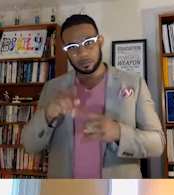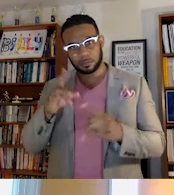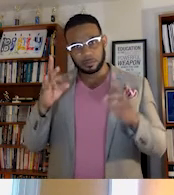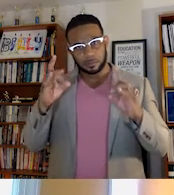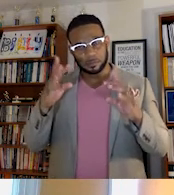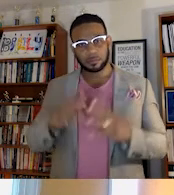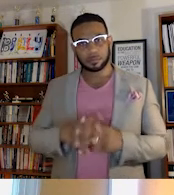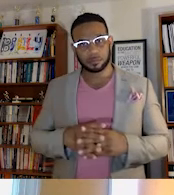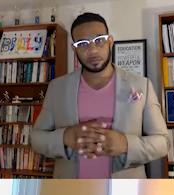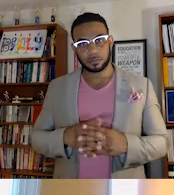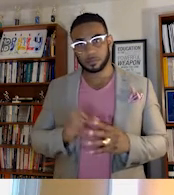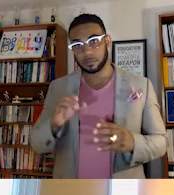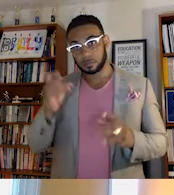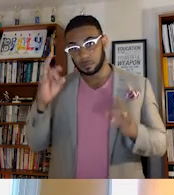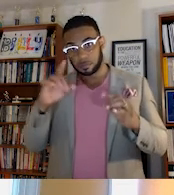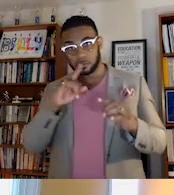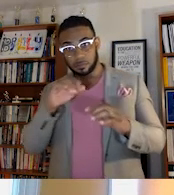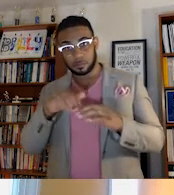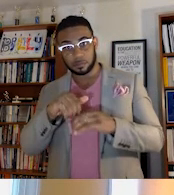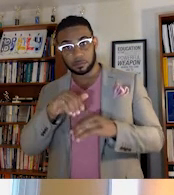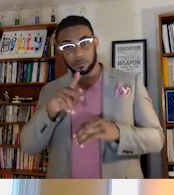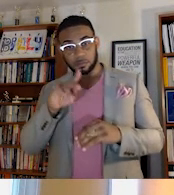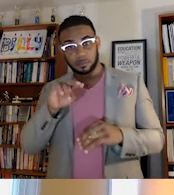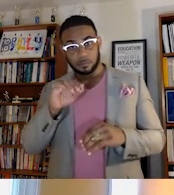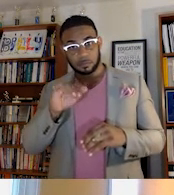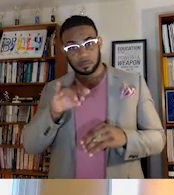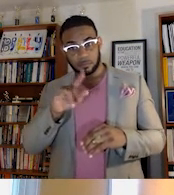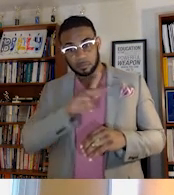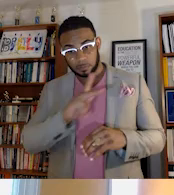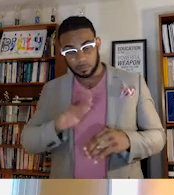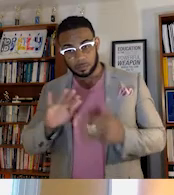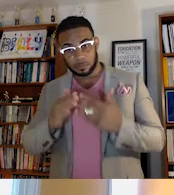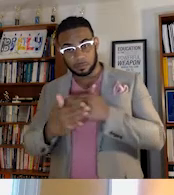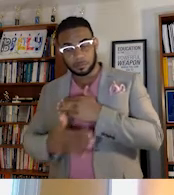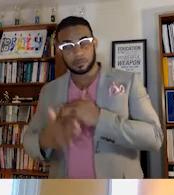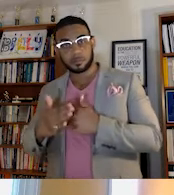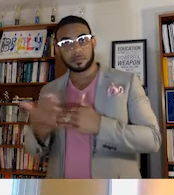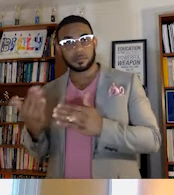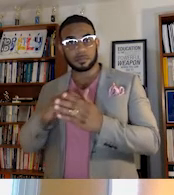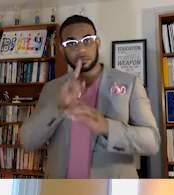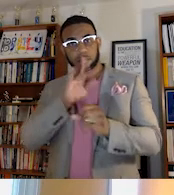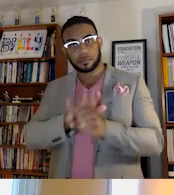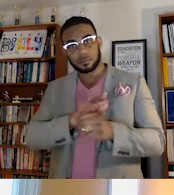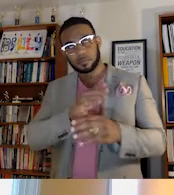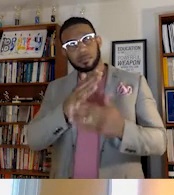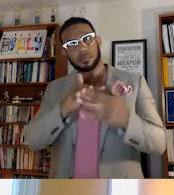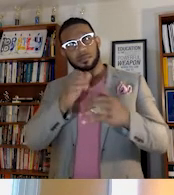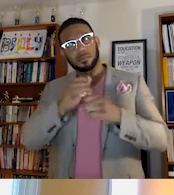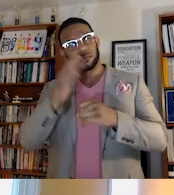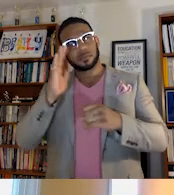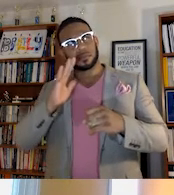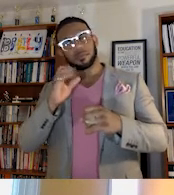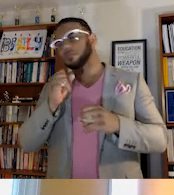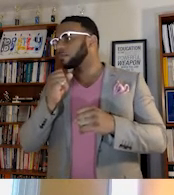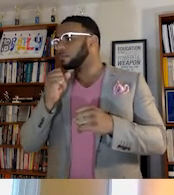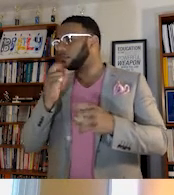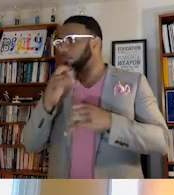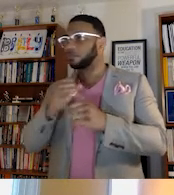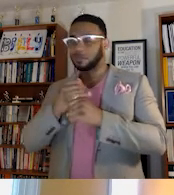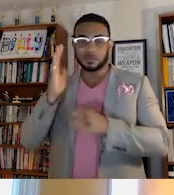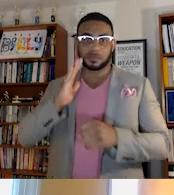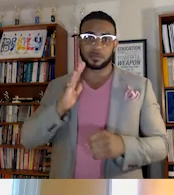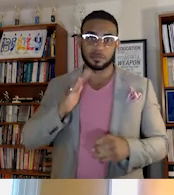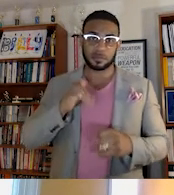Seattle. So Seattle is in King County, which was rededicated some decades ago,